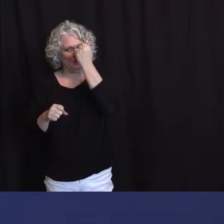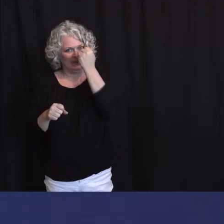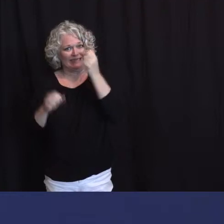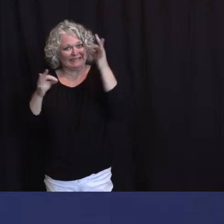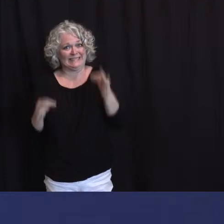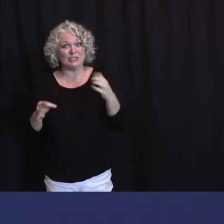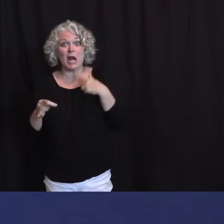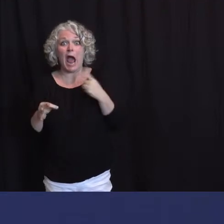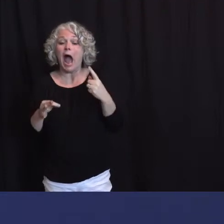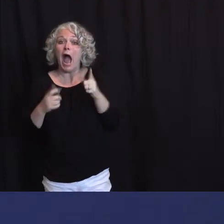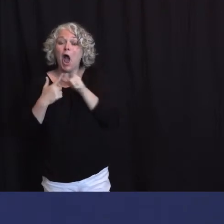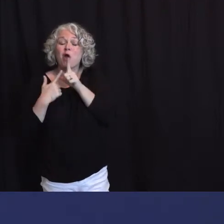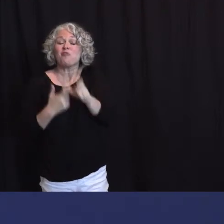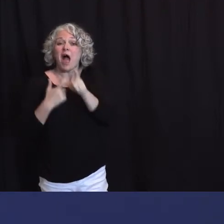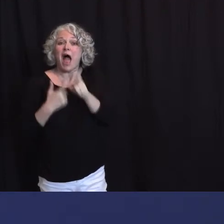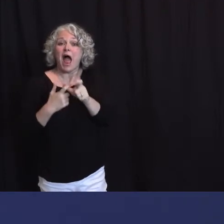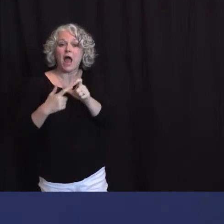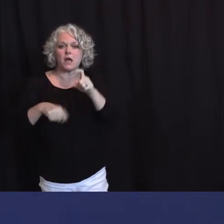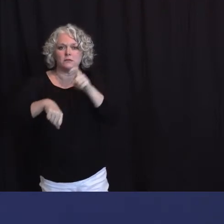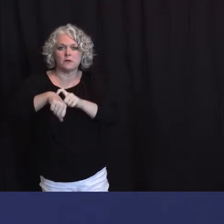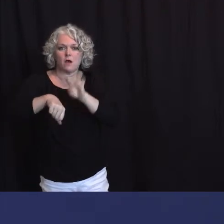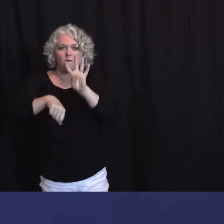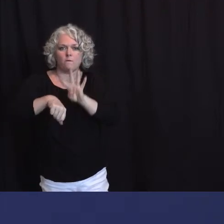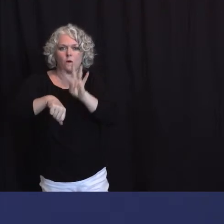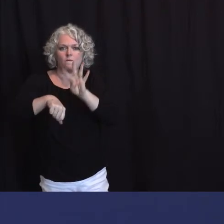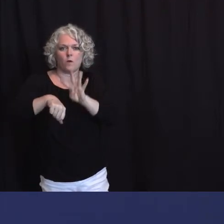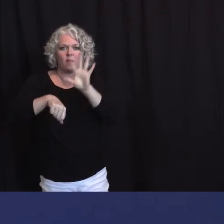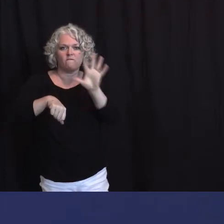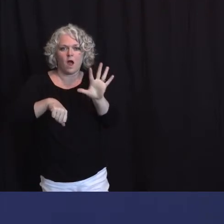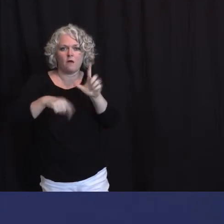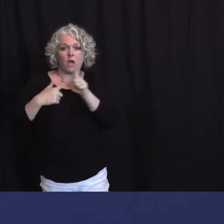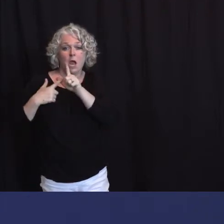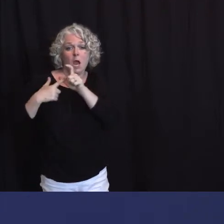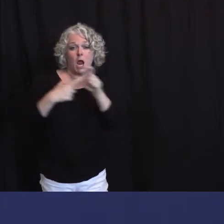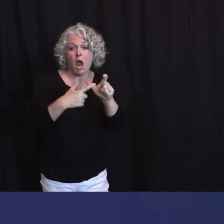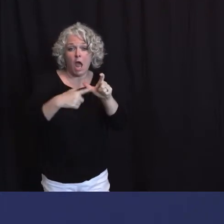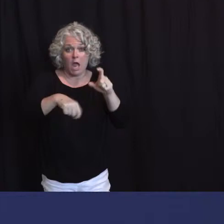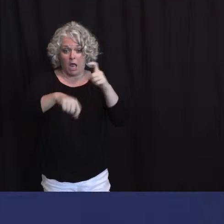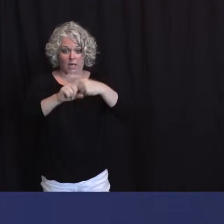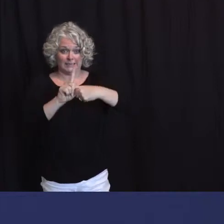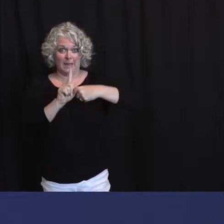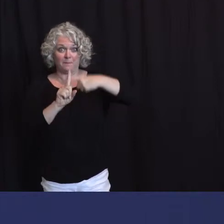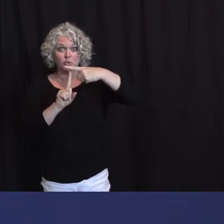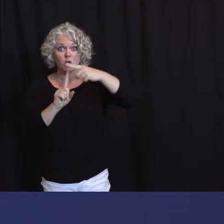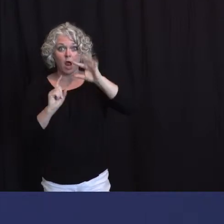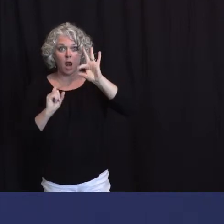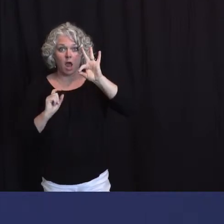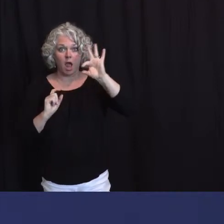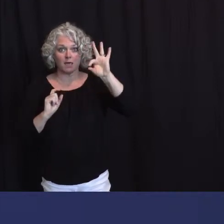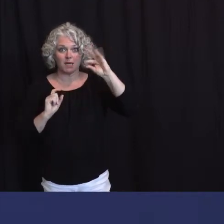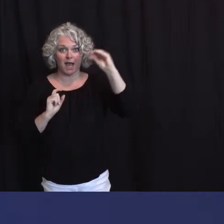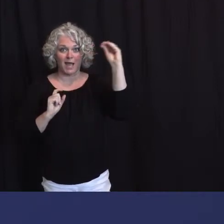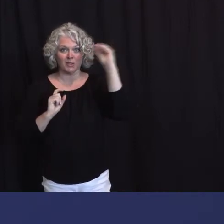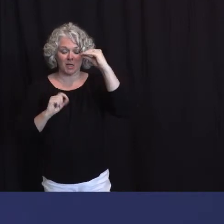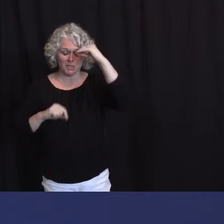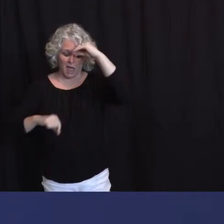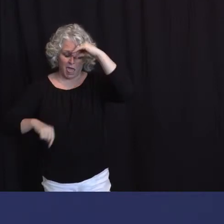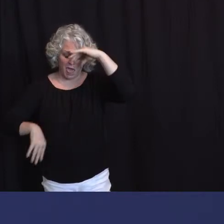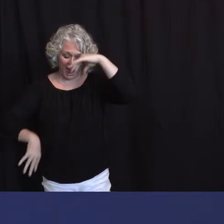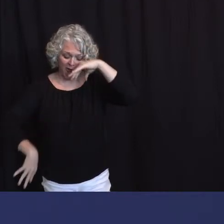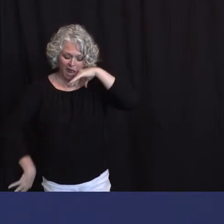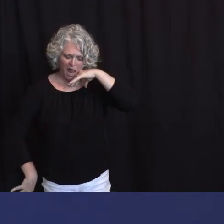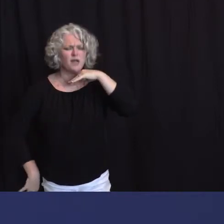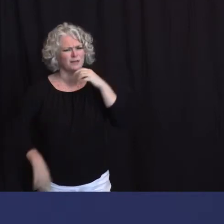afternoon at 4:45, and the temperature on the dashboard as I got out of the truck was 99 degrees. So be careful out there,